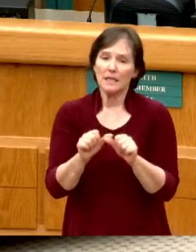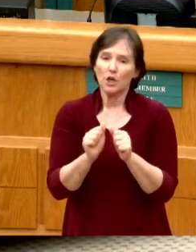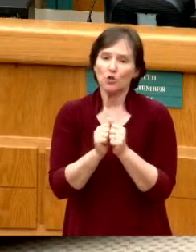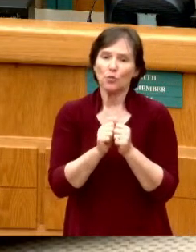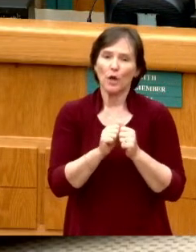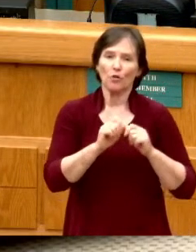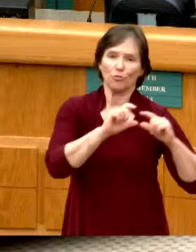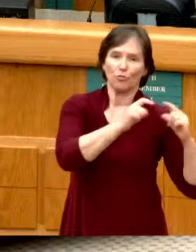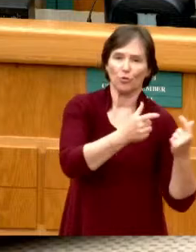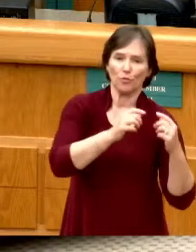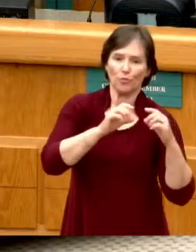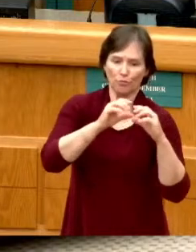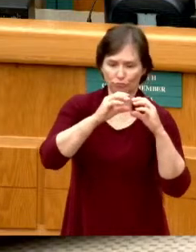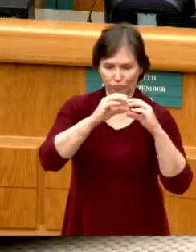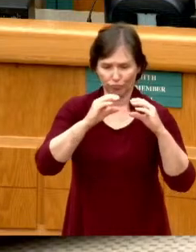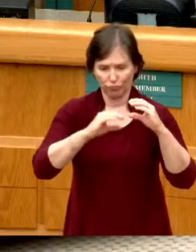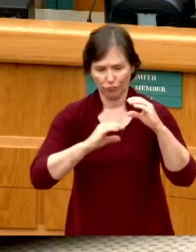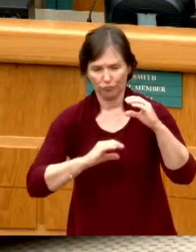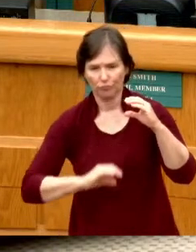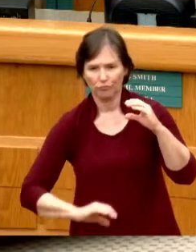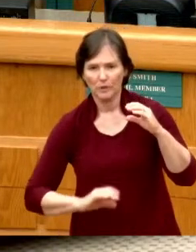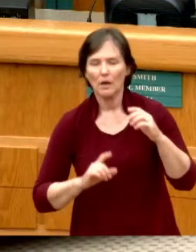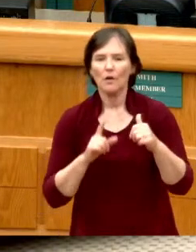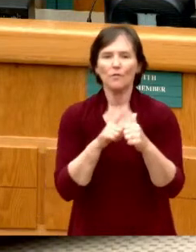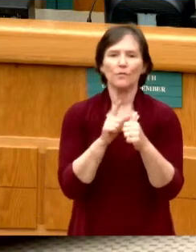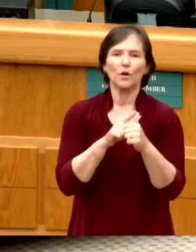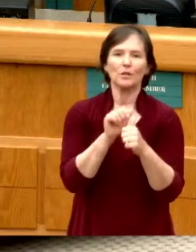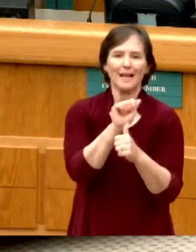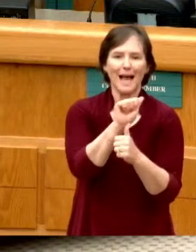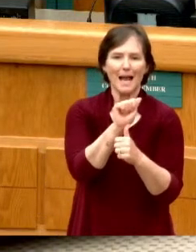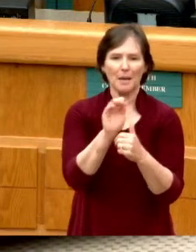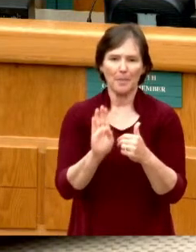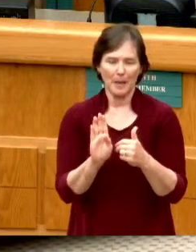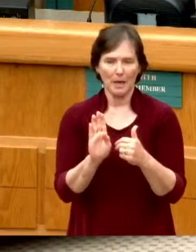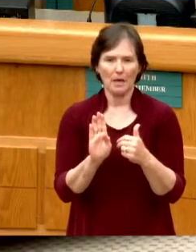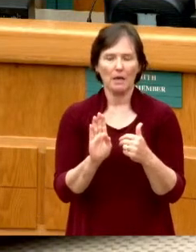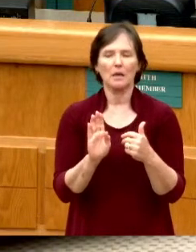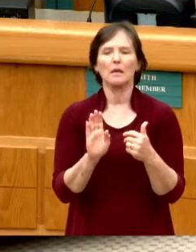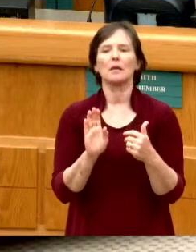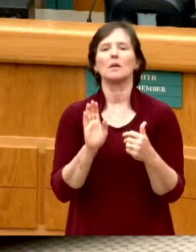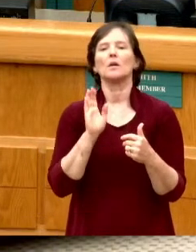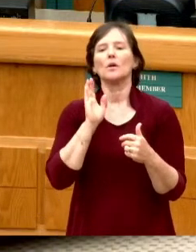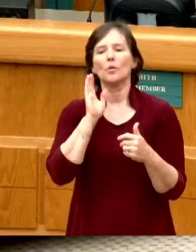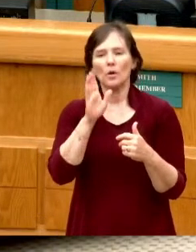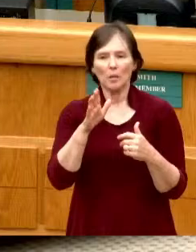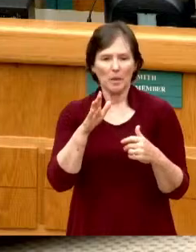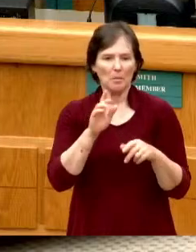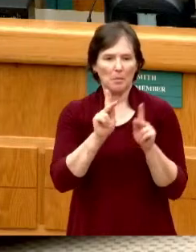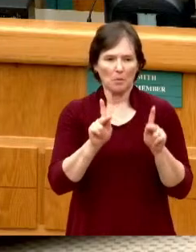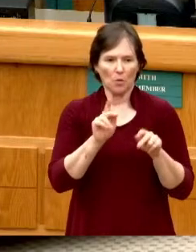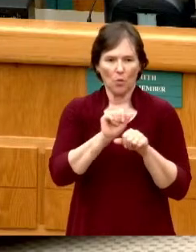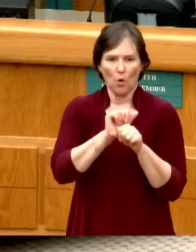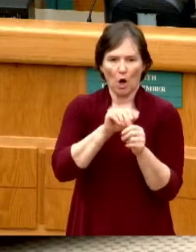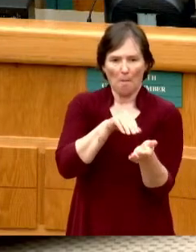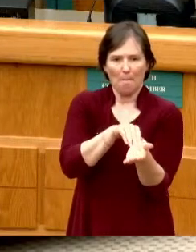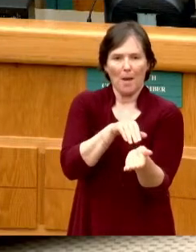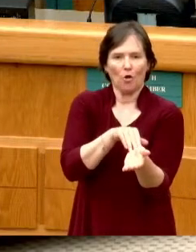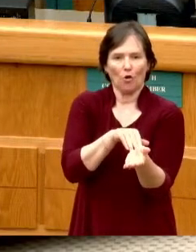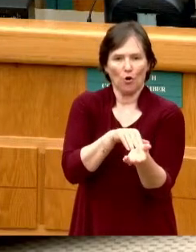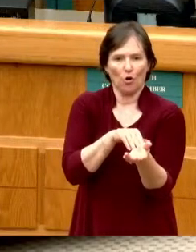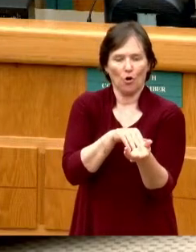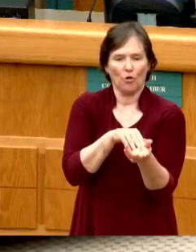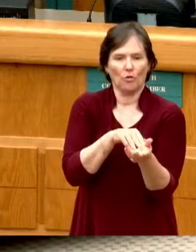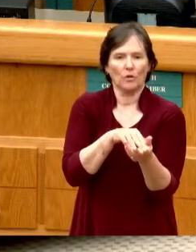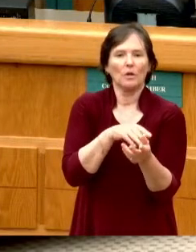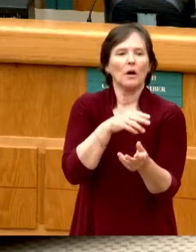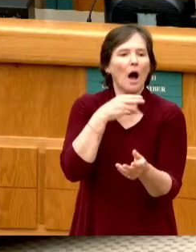2 includes hospital staff, long-term care staff, EMS, home health care workers, and residents of long-term care